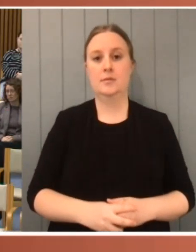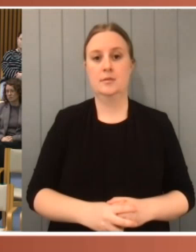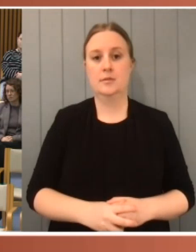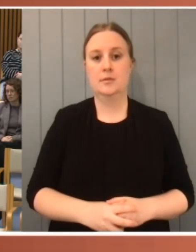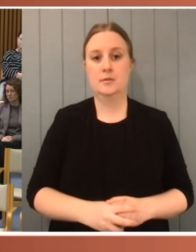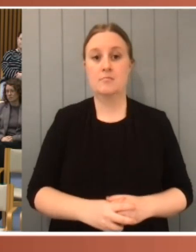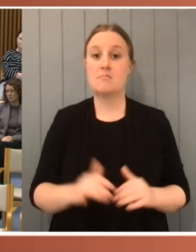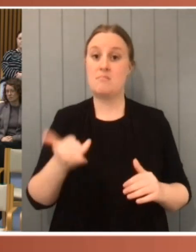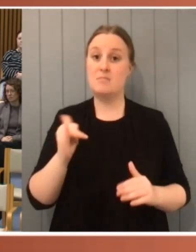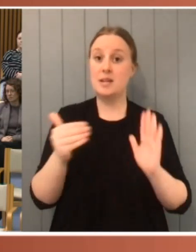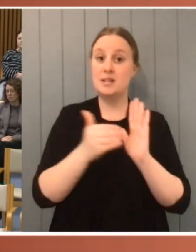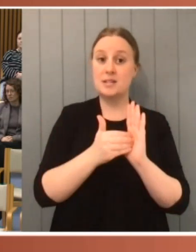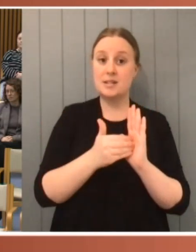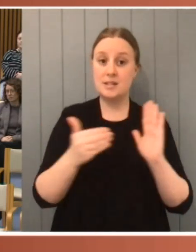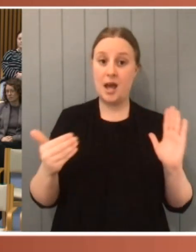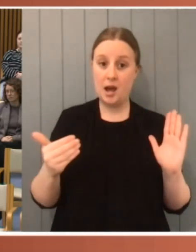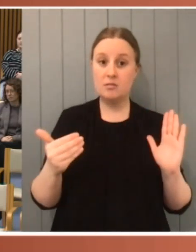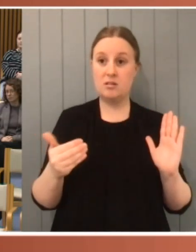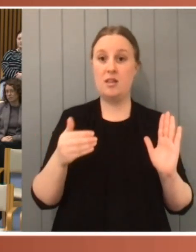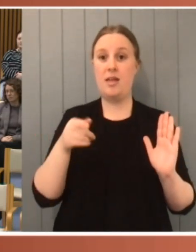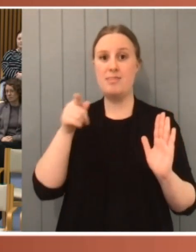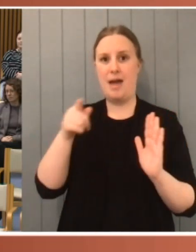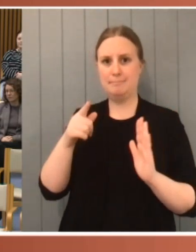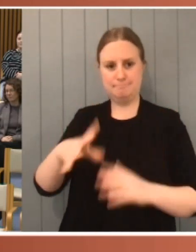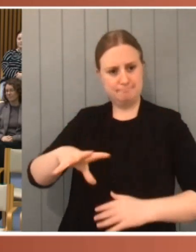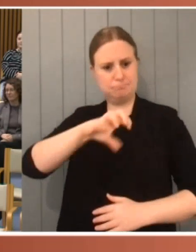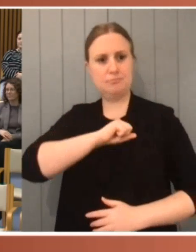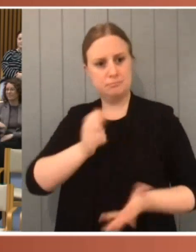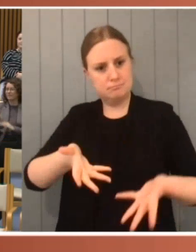to mine that spirit once more. Thank you.